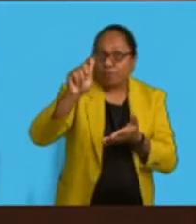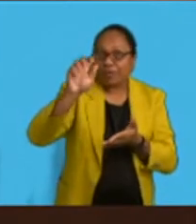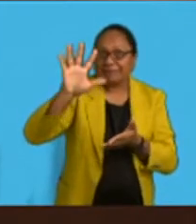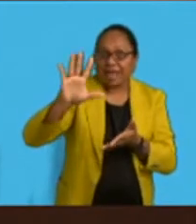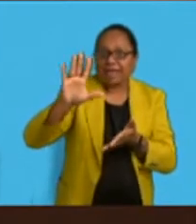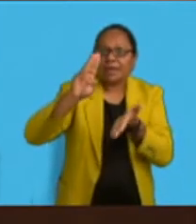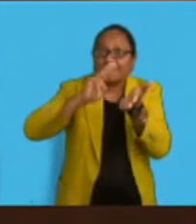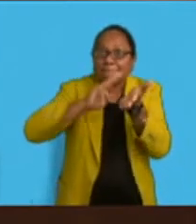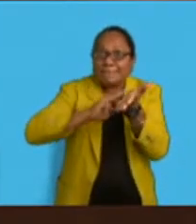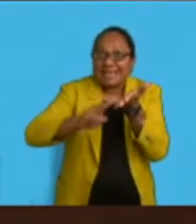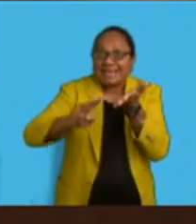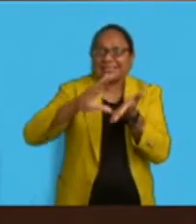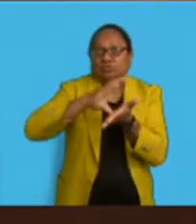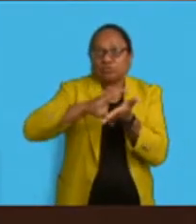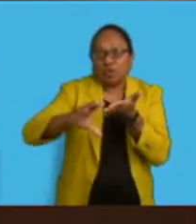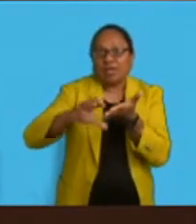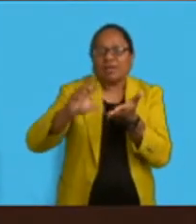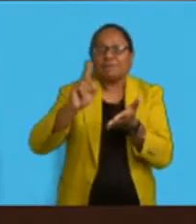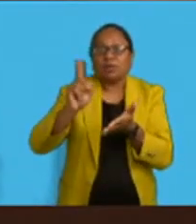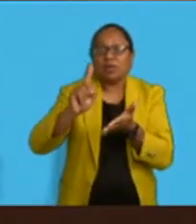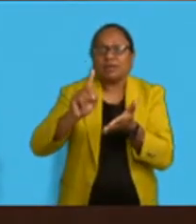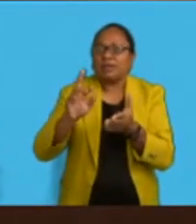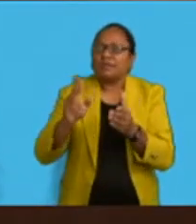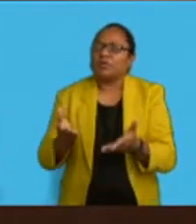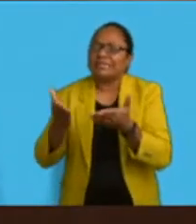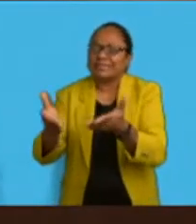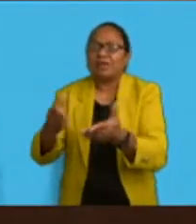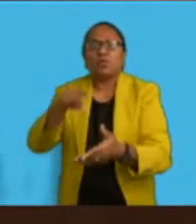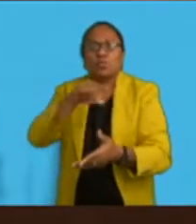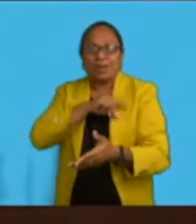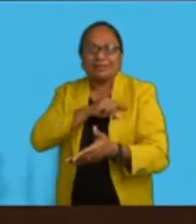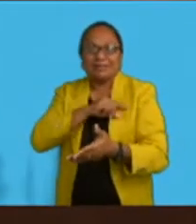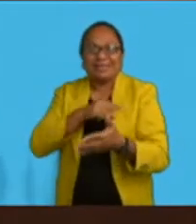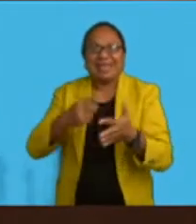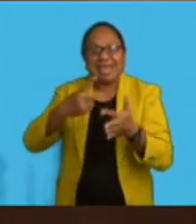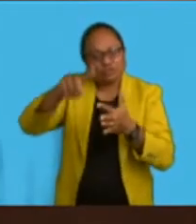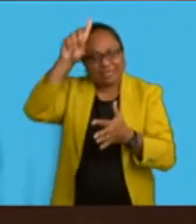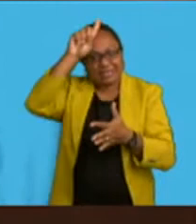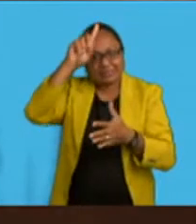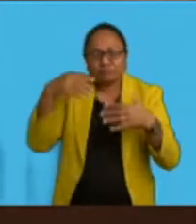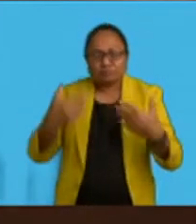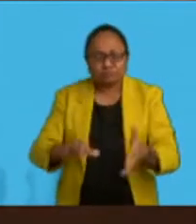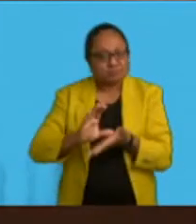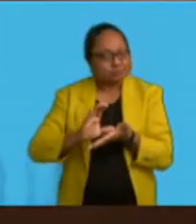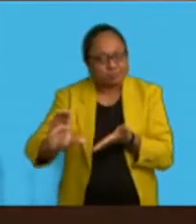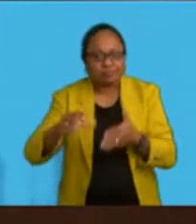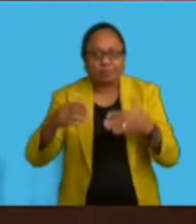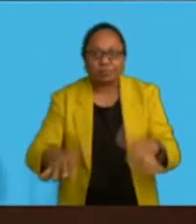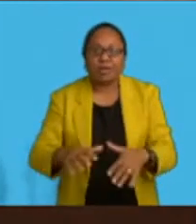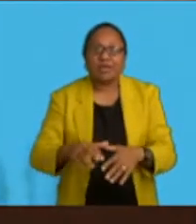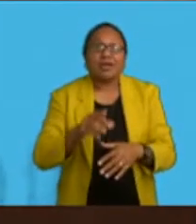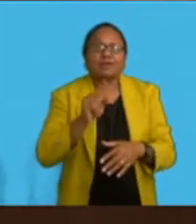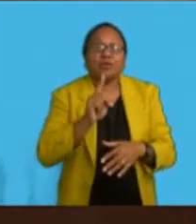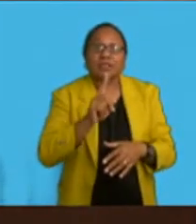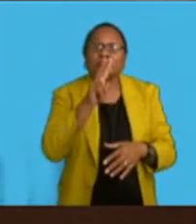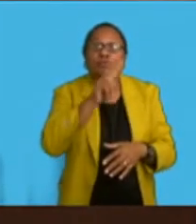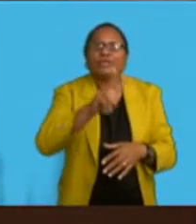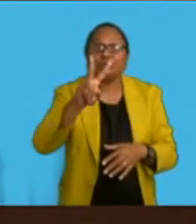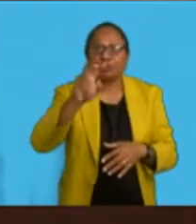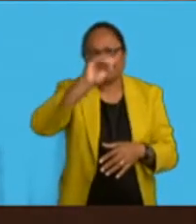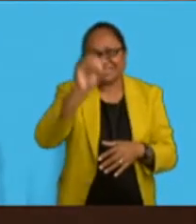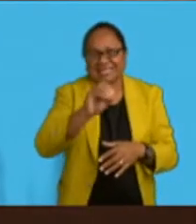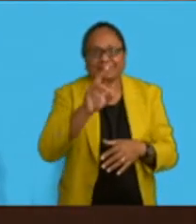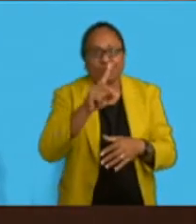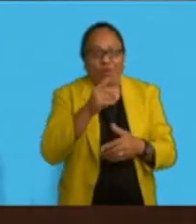$964.5 billion towards the provision of quality education. This is a huge allocation, accounting for 22% of the total